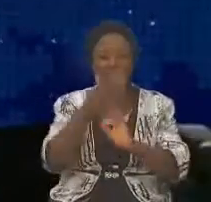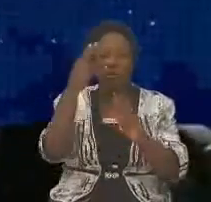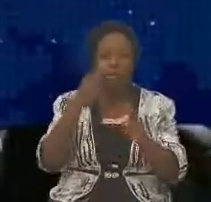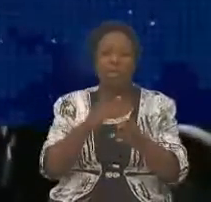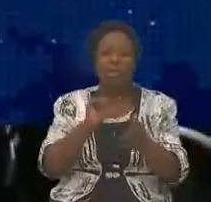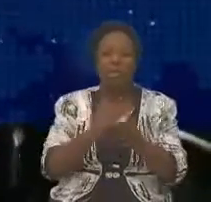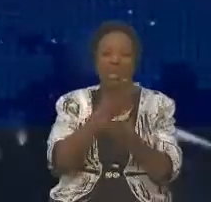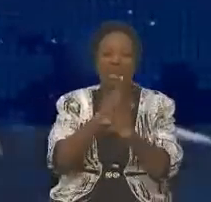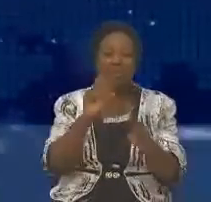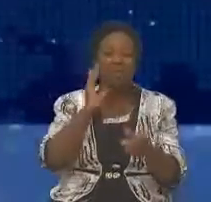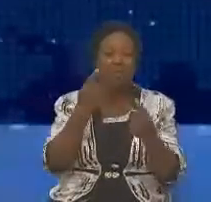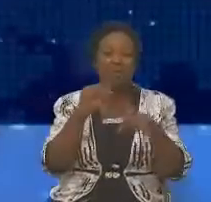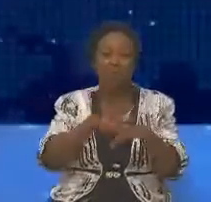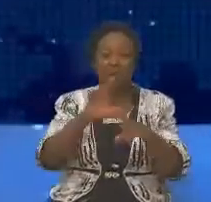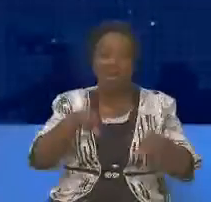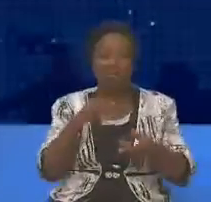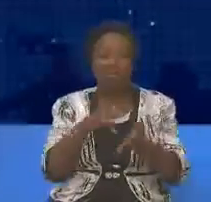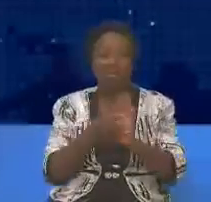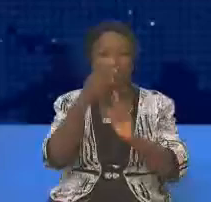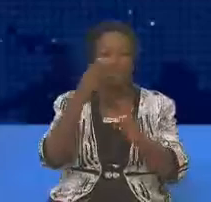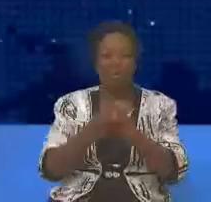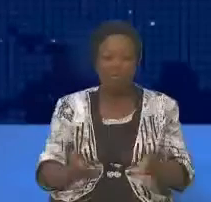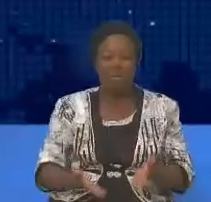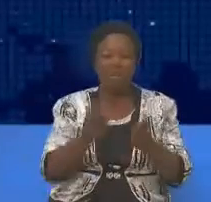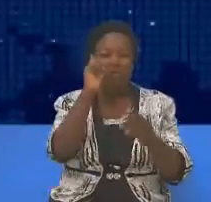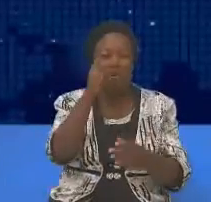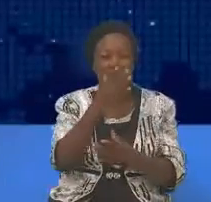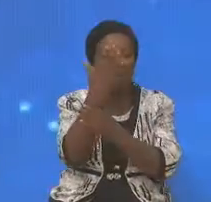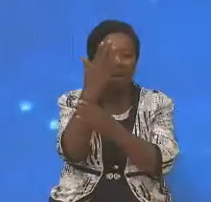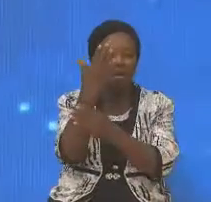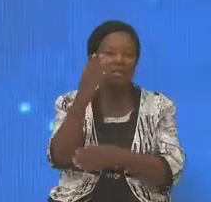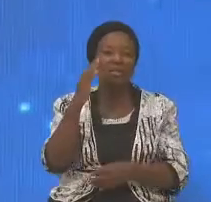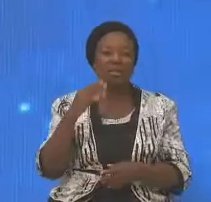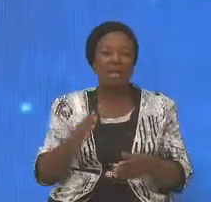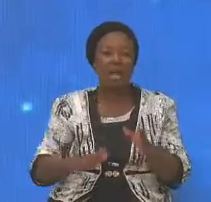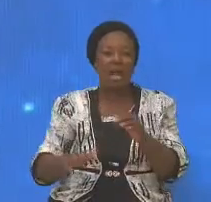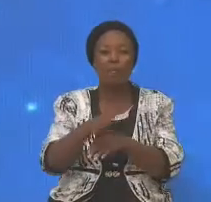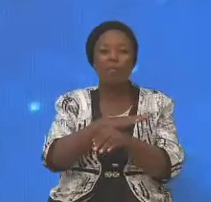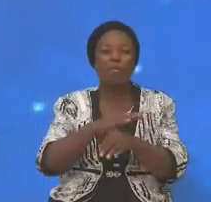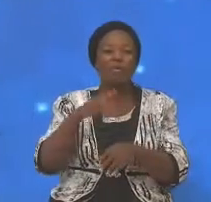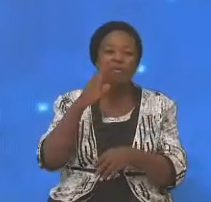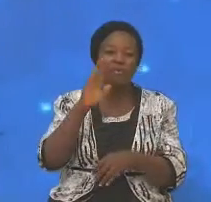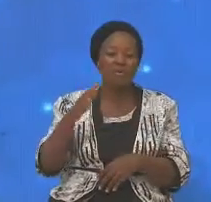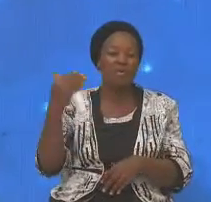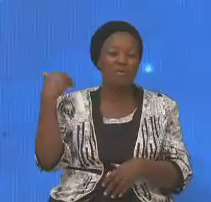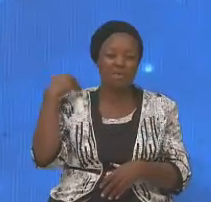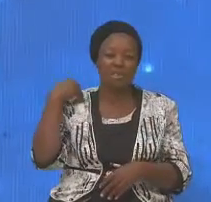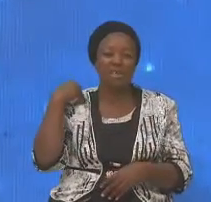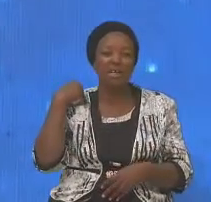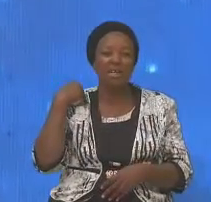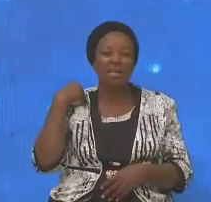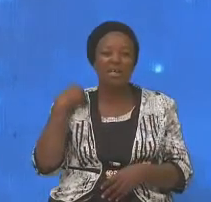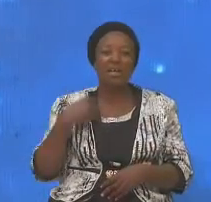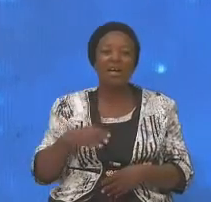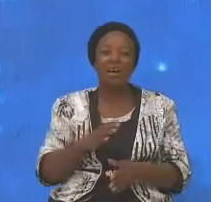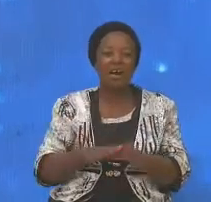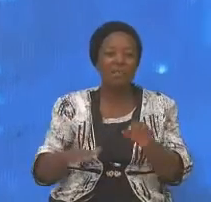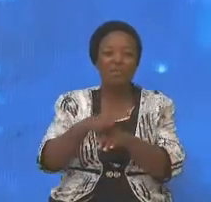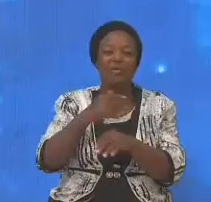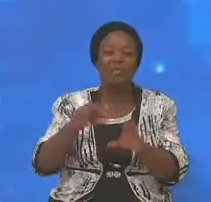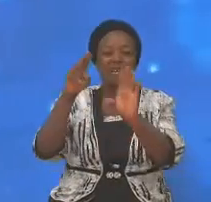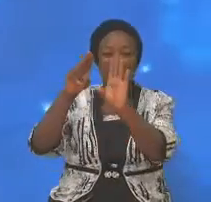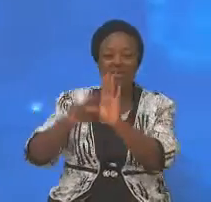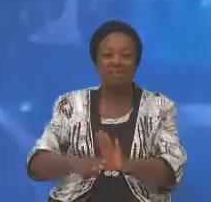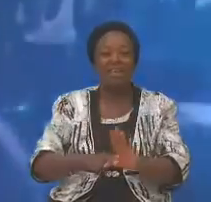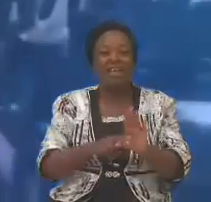you. Raise up one hand above the chair. Raise up one hand. And then lay the